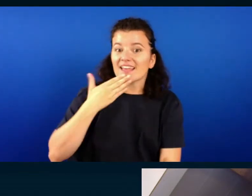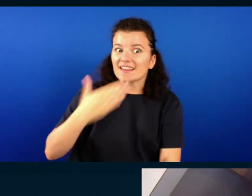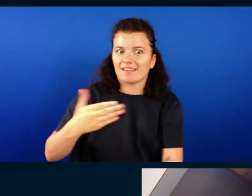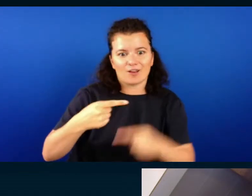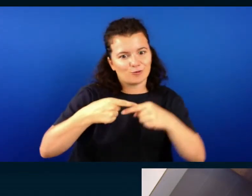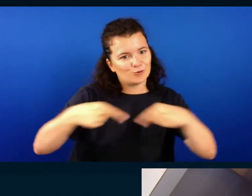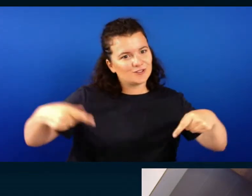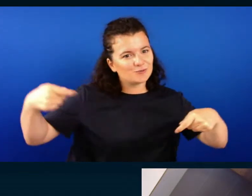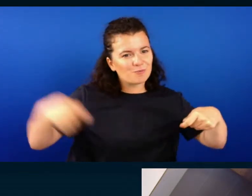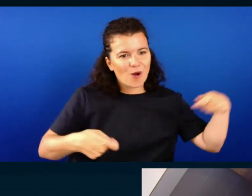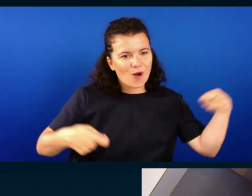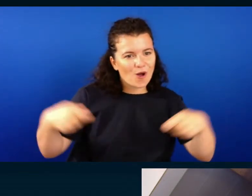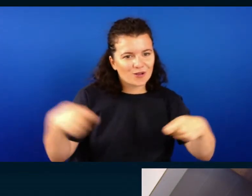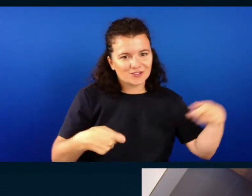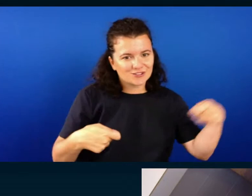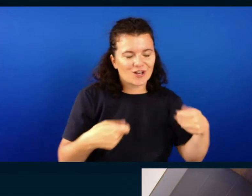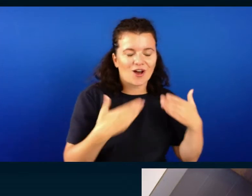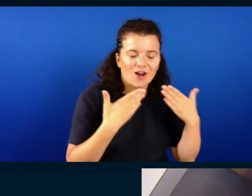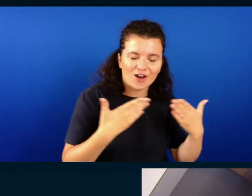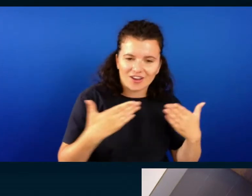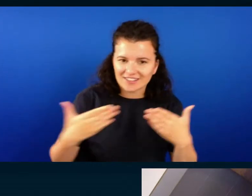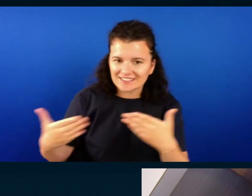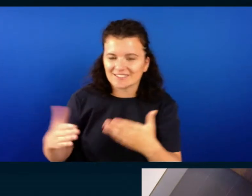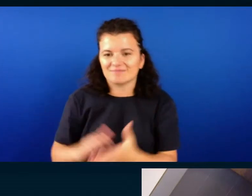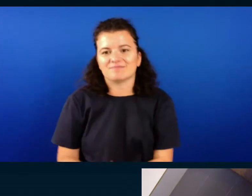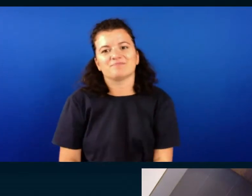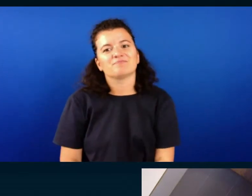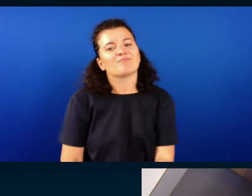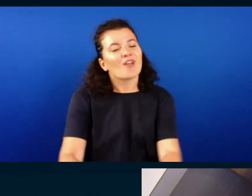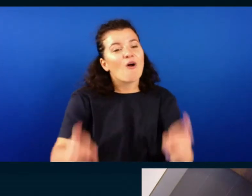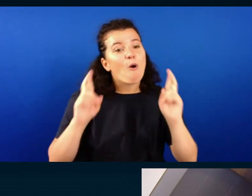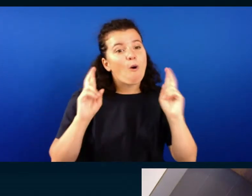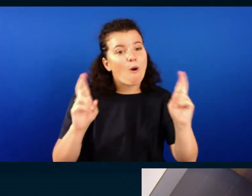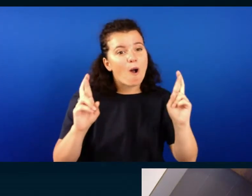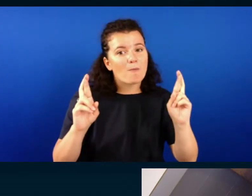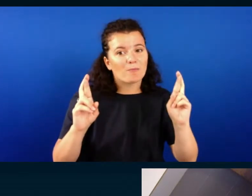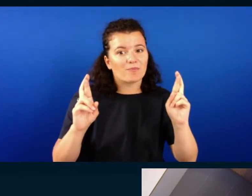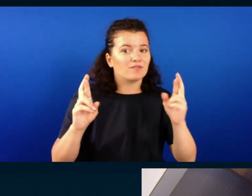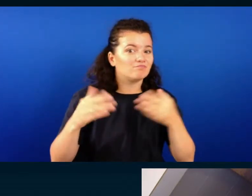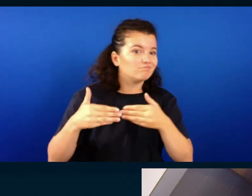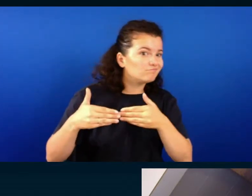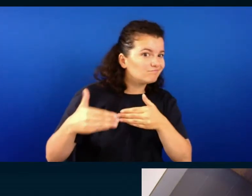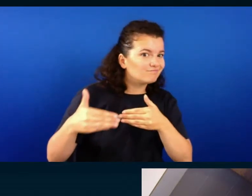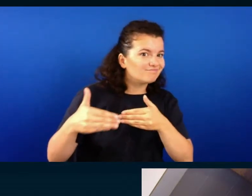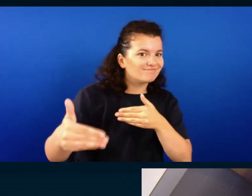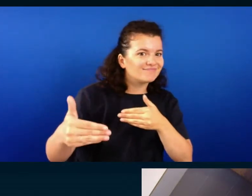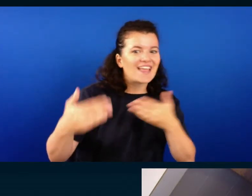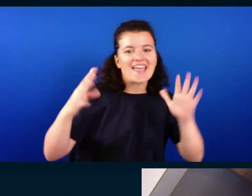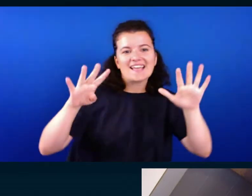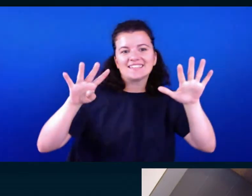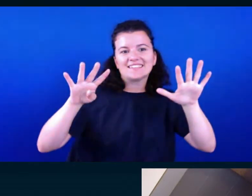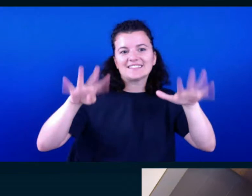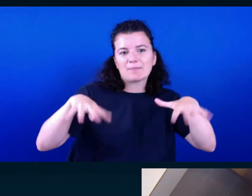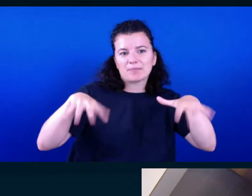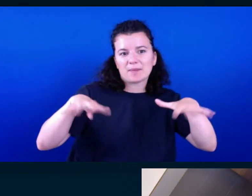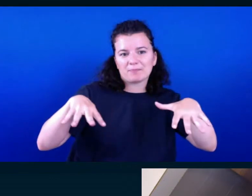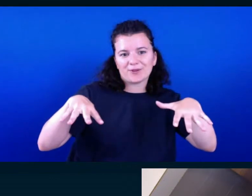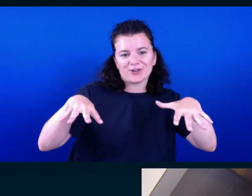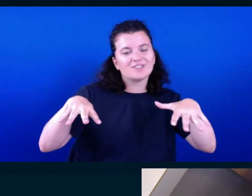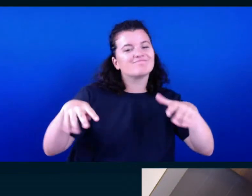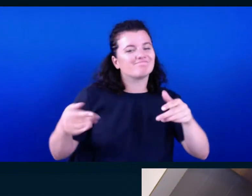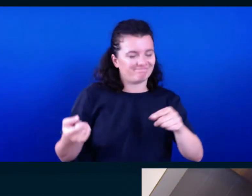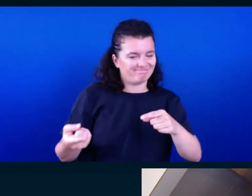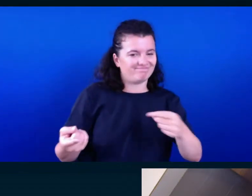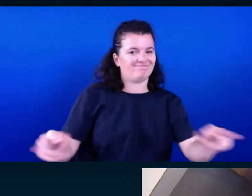sponsors. And hopefully you will all be watching in September again. It's September